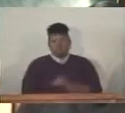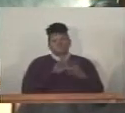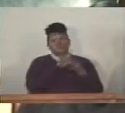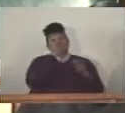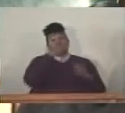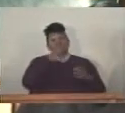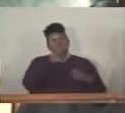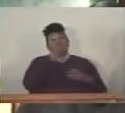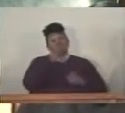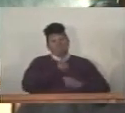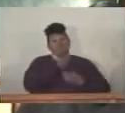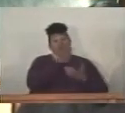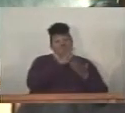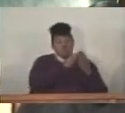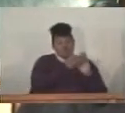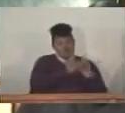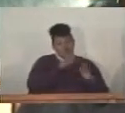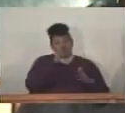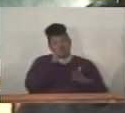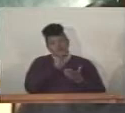the inflow of